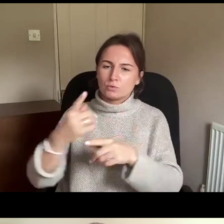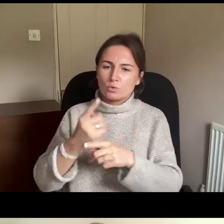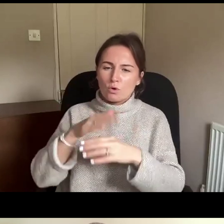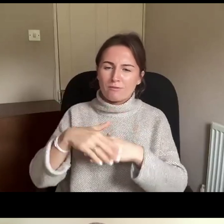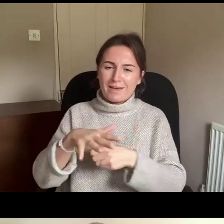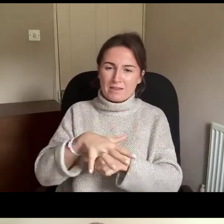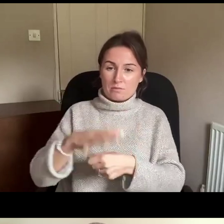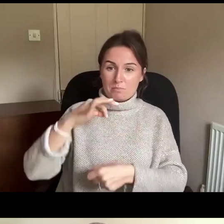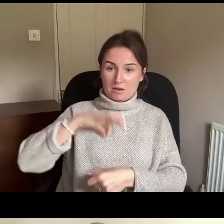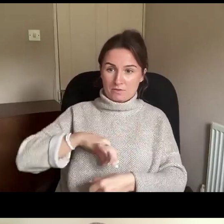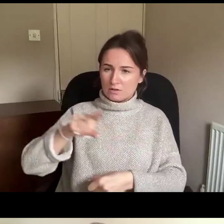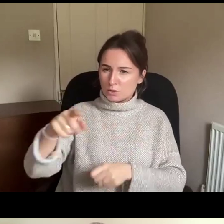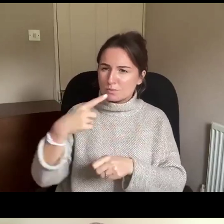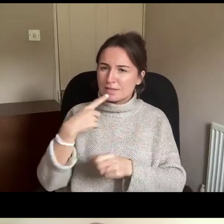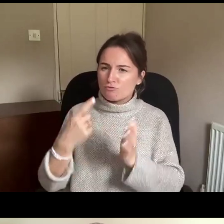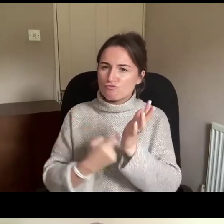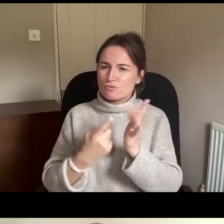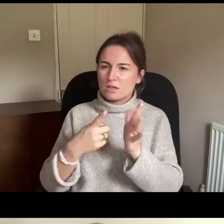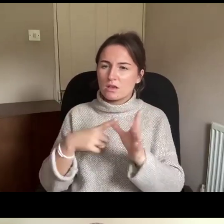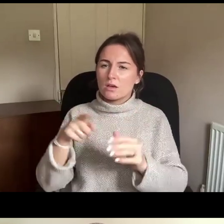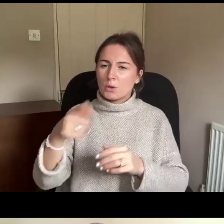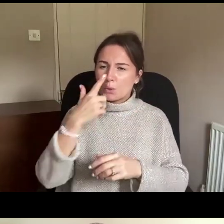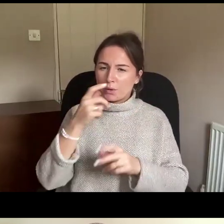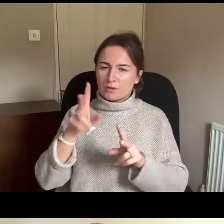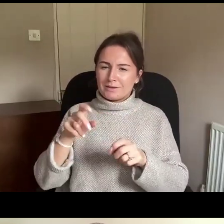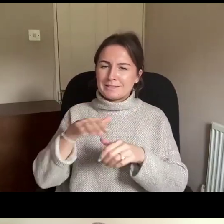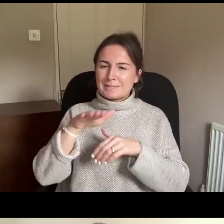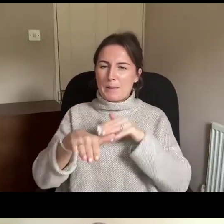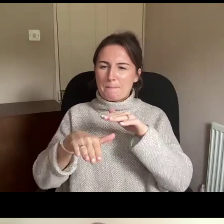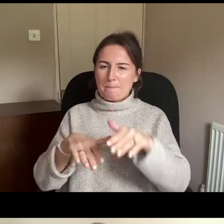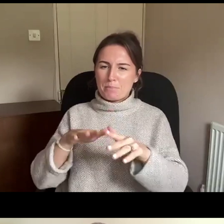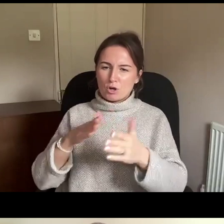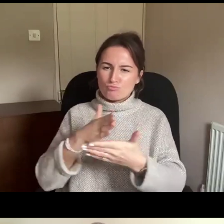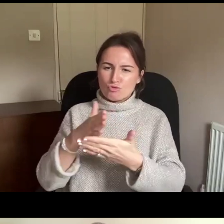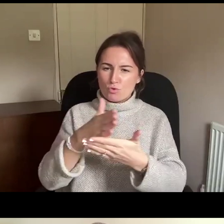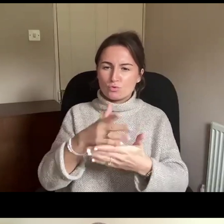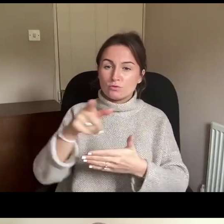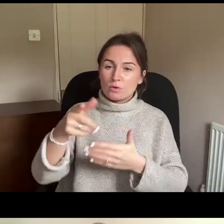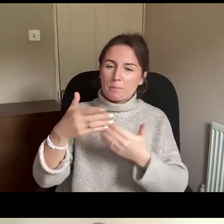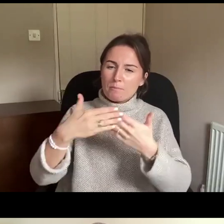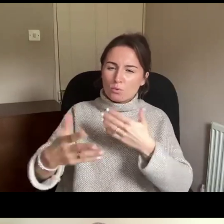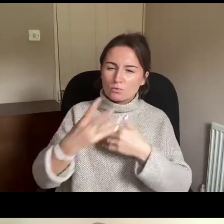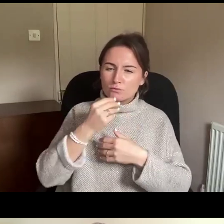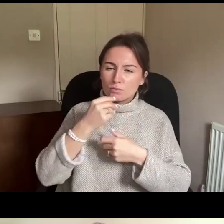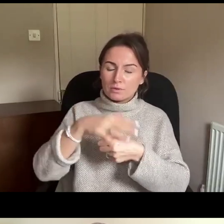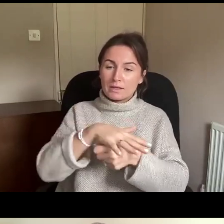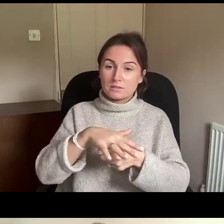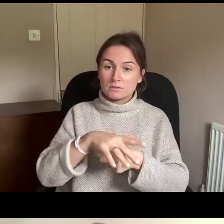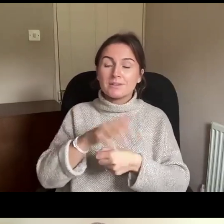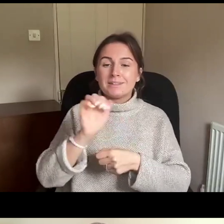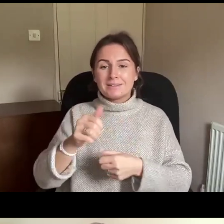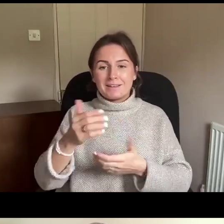I would say in Ria, maybe we could do kind of a step approach. So some of the more useful cases where it's very clear, although the money goes to